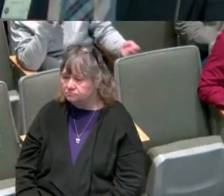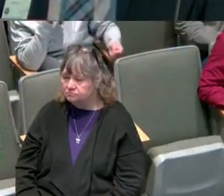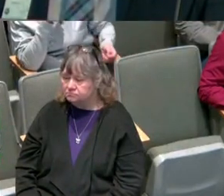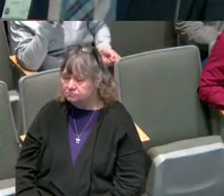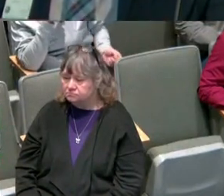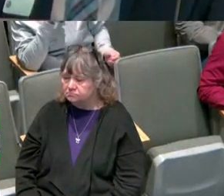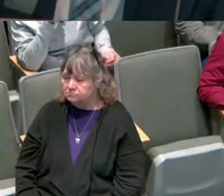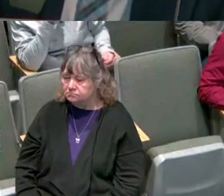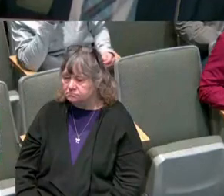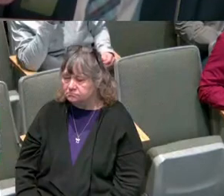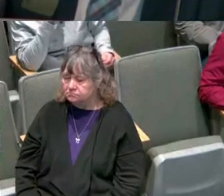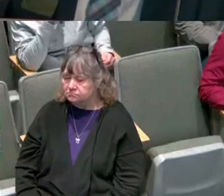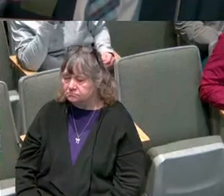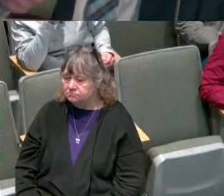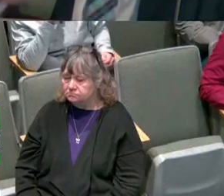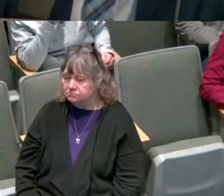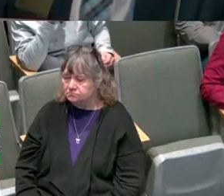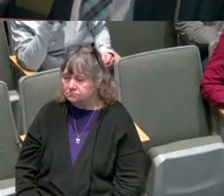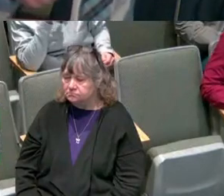where are they